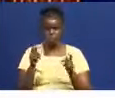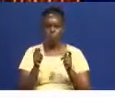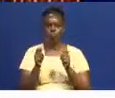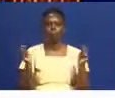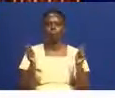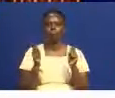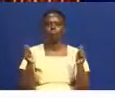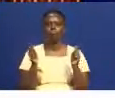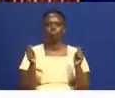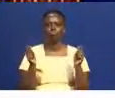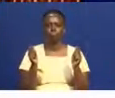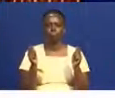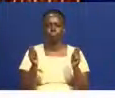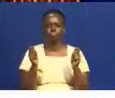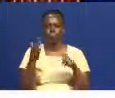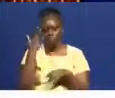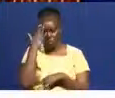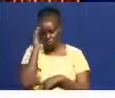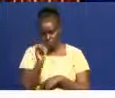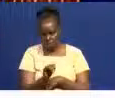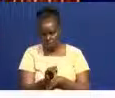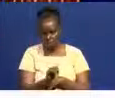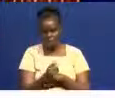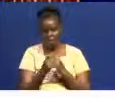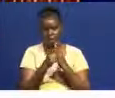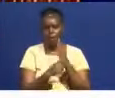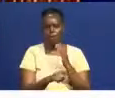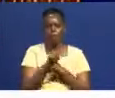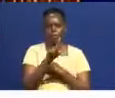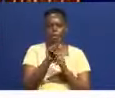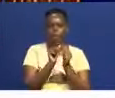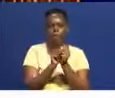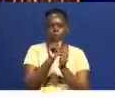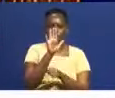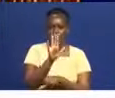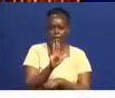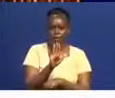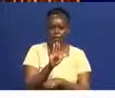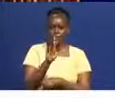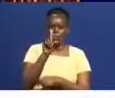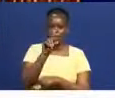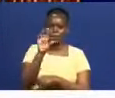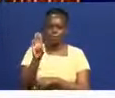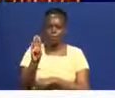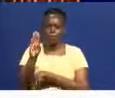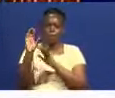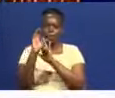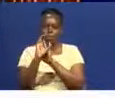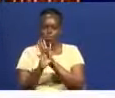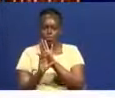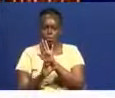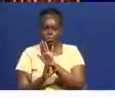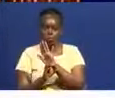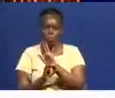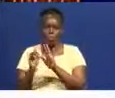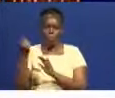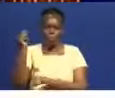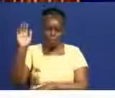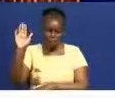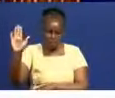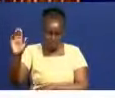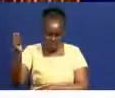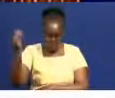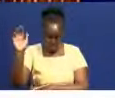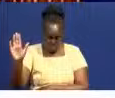protests, cognizant that pursuant to Article 115(1)(b) of the Constitution, His Excellency the President